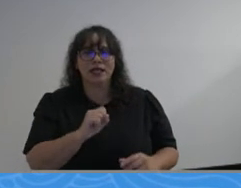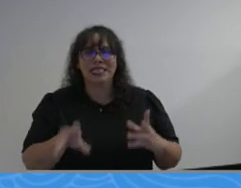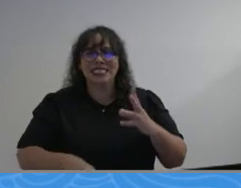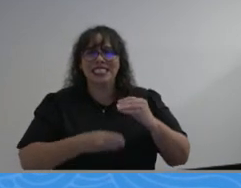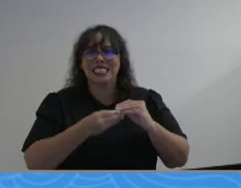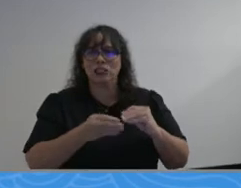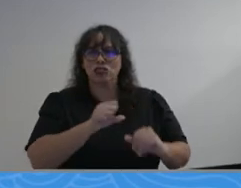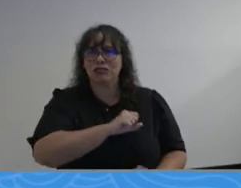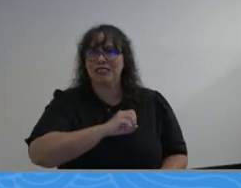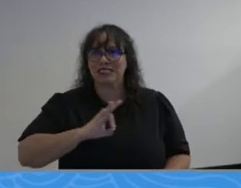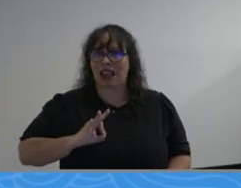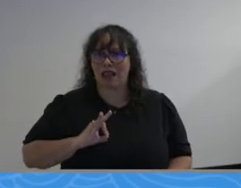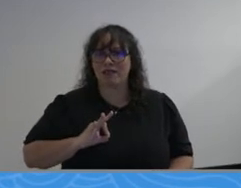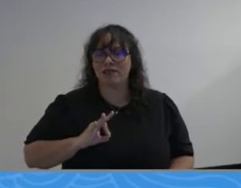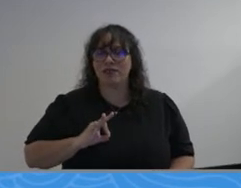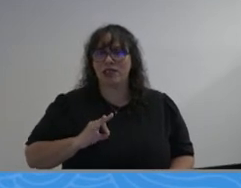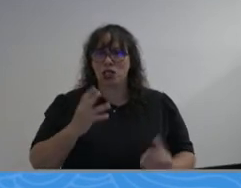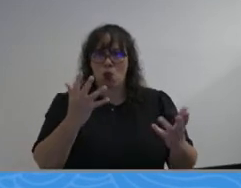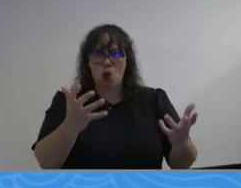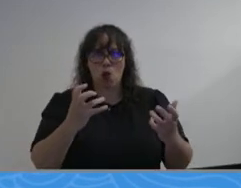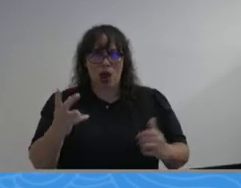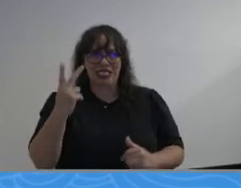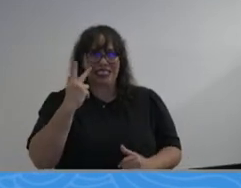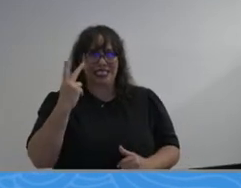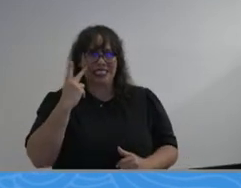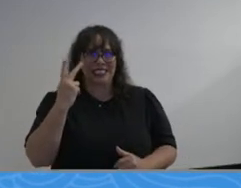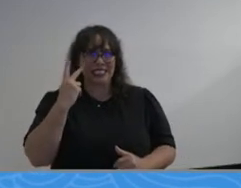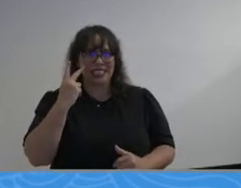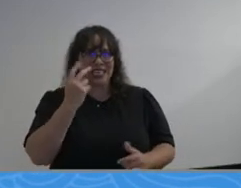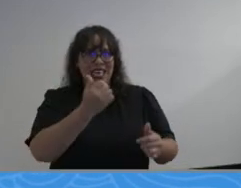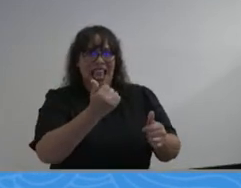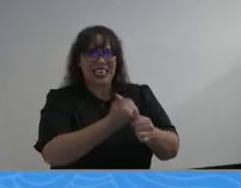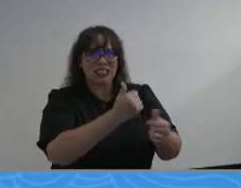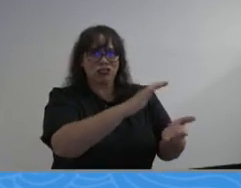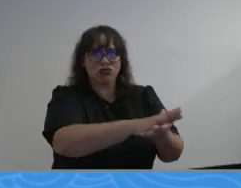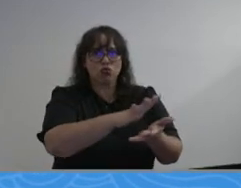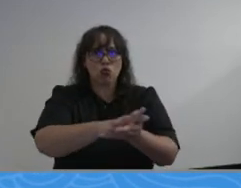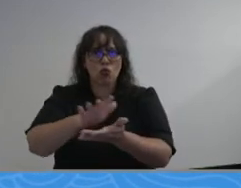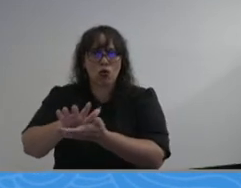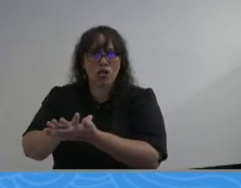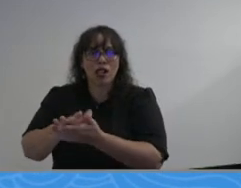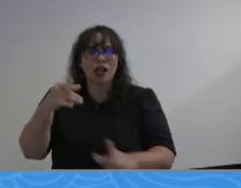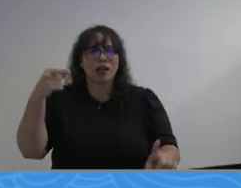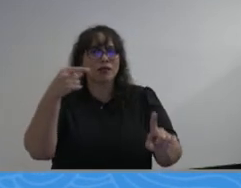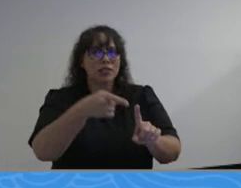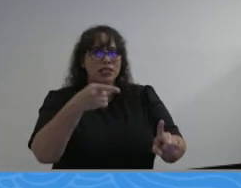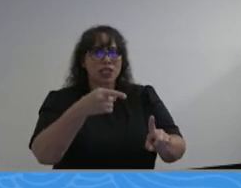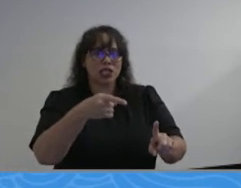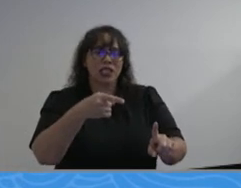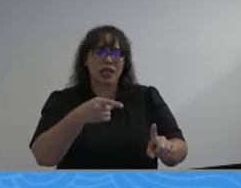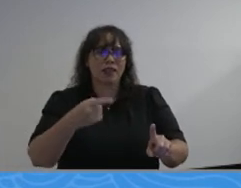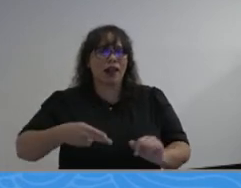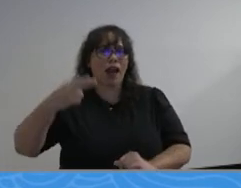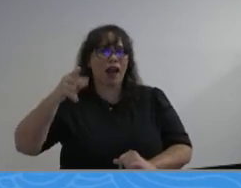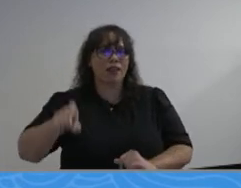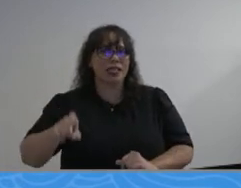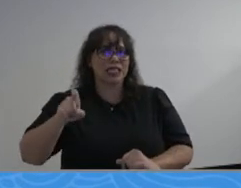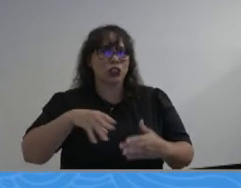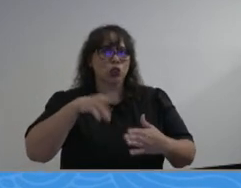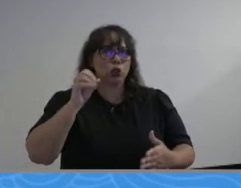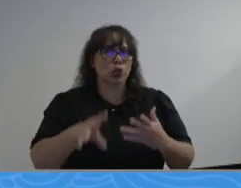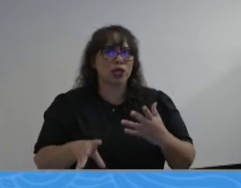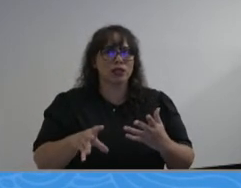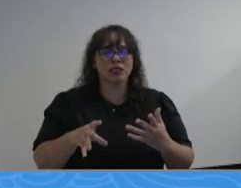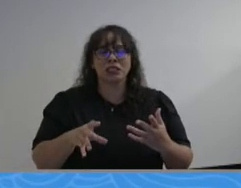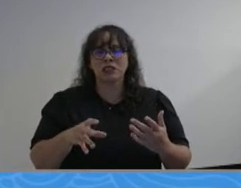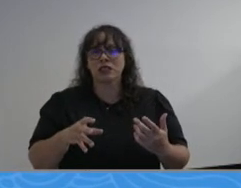additional staff that we would like to see at each school site, particularly those that have high need students, whether